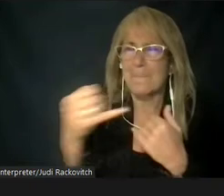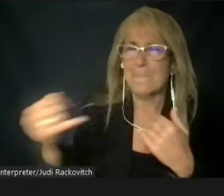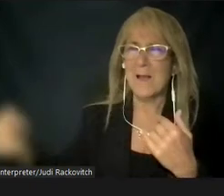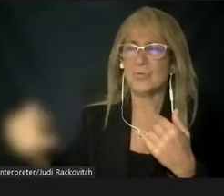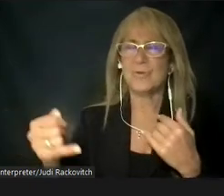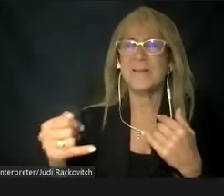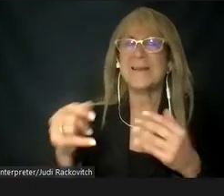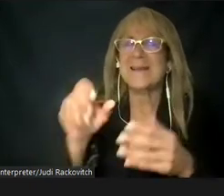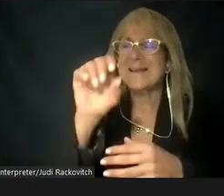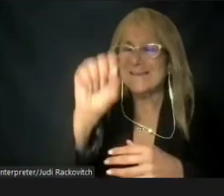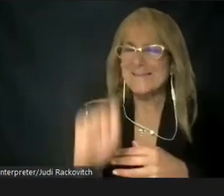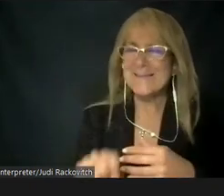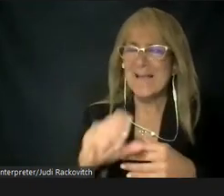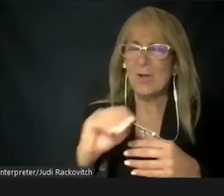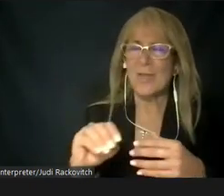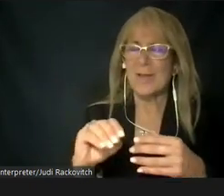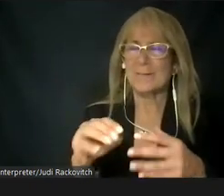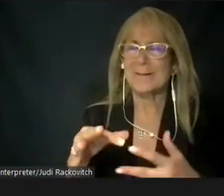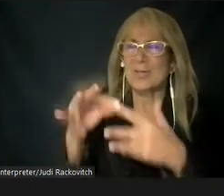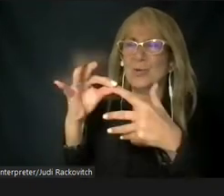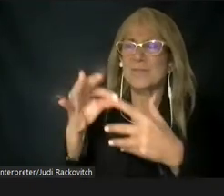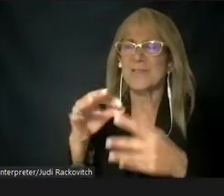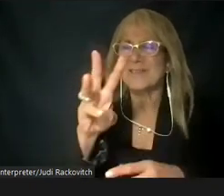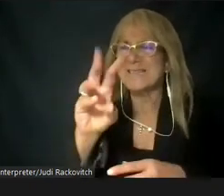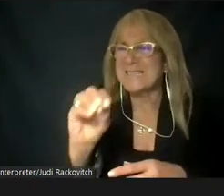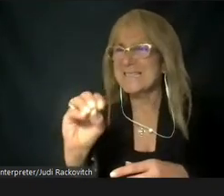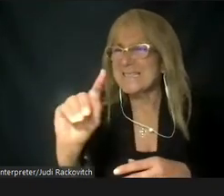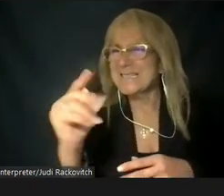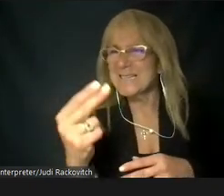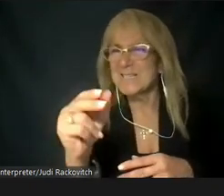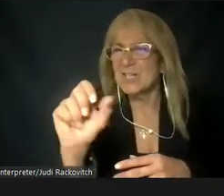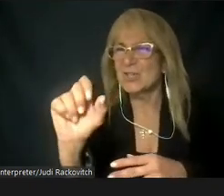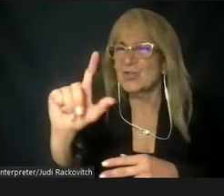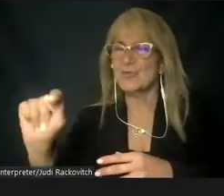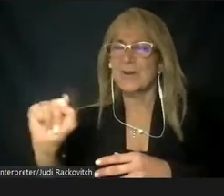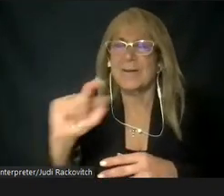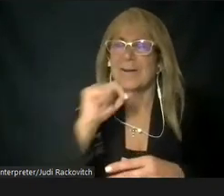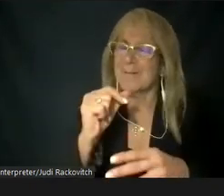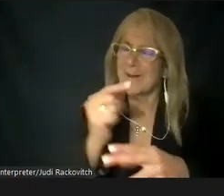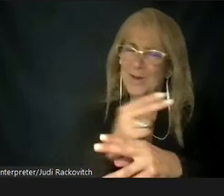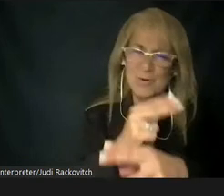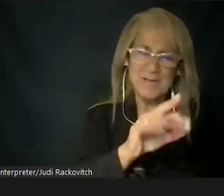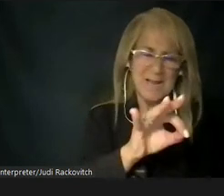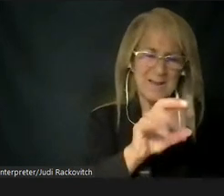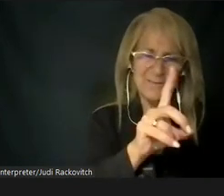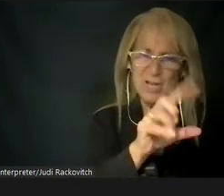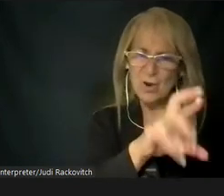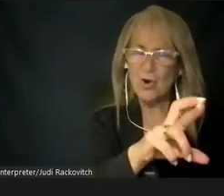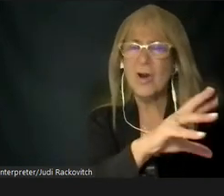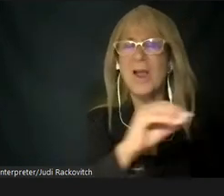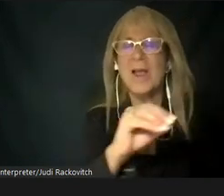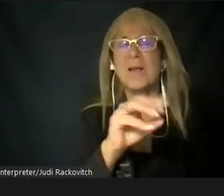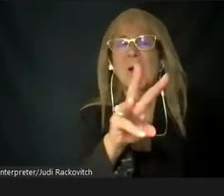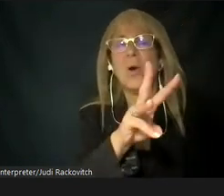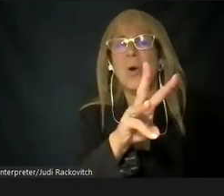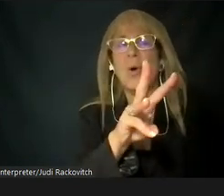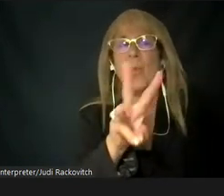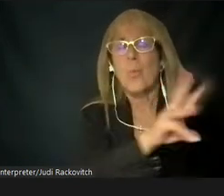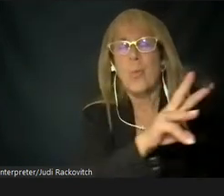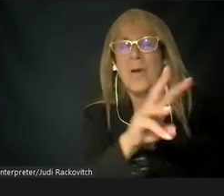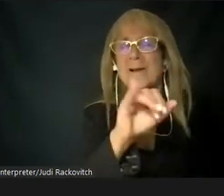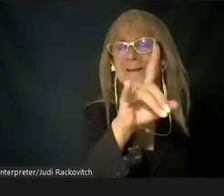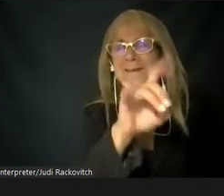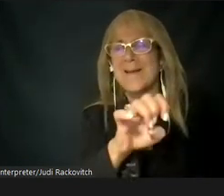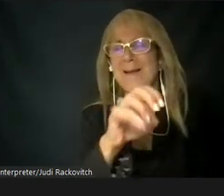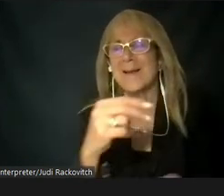Street. Tolls would not apply to vehicles that are solely using the FDR Drive, Route 9A West Side Highway, including connections to the fuel carry tunnel,